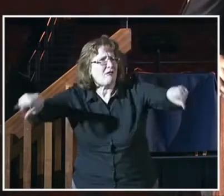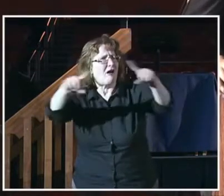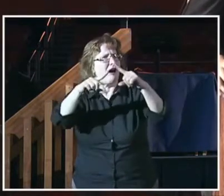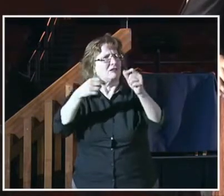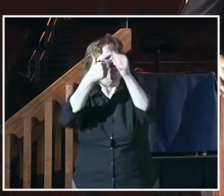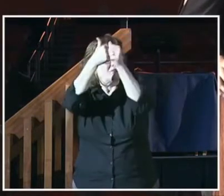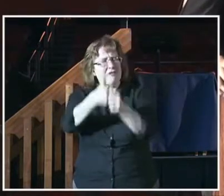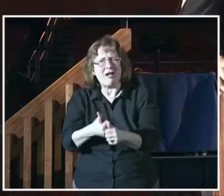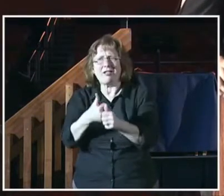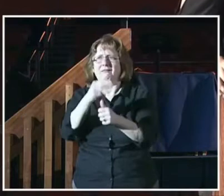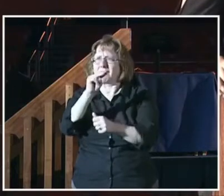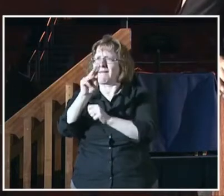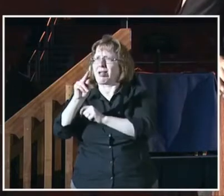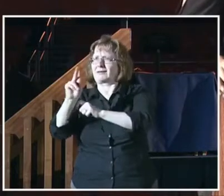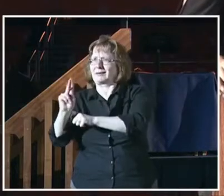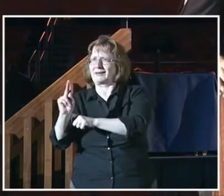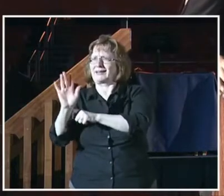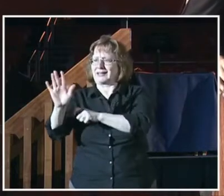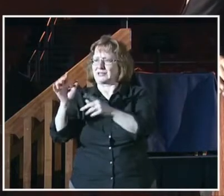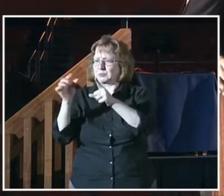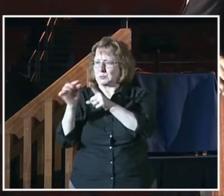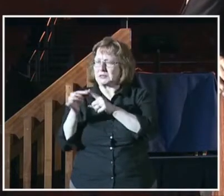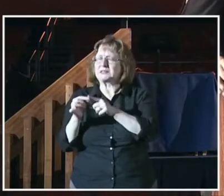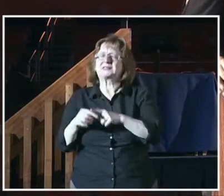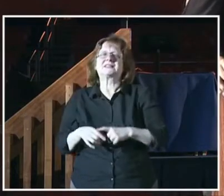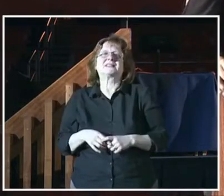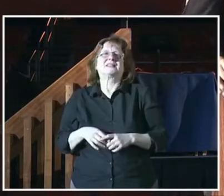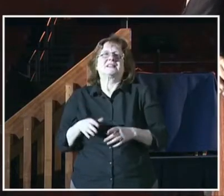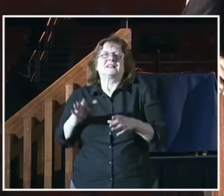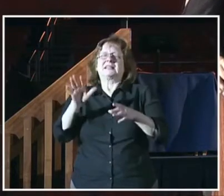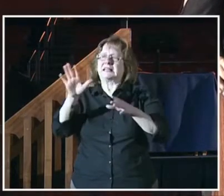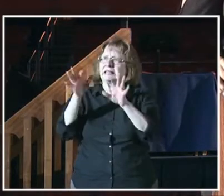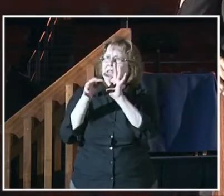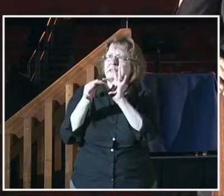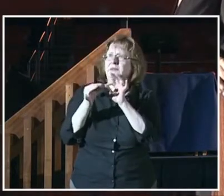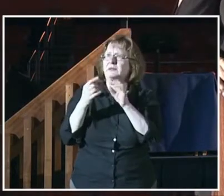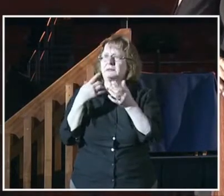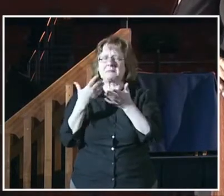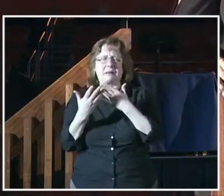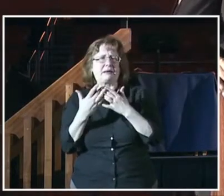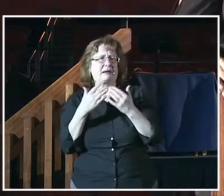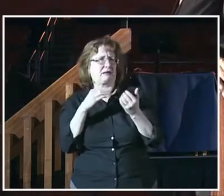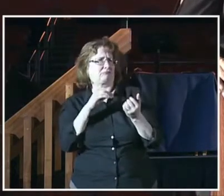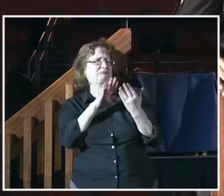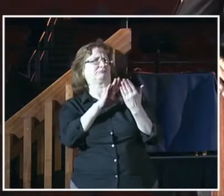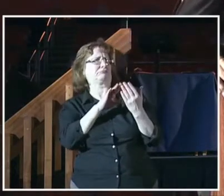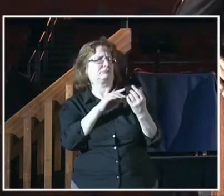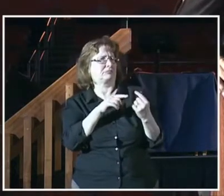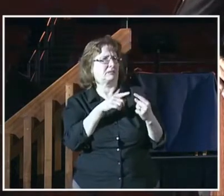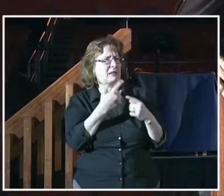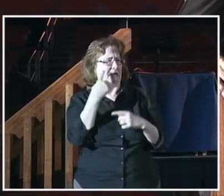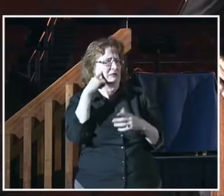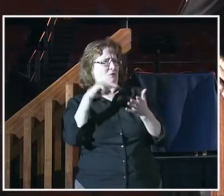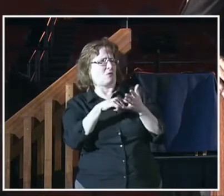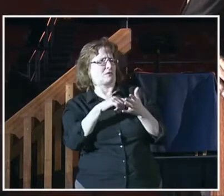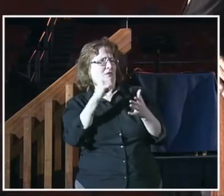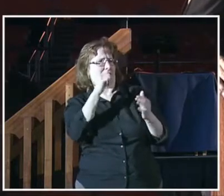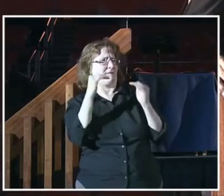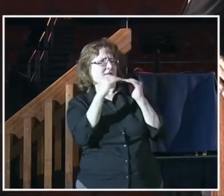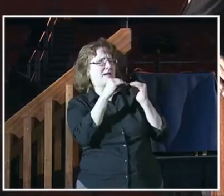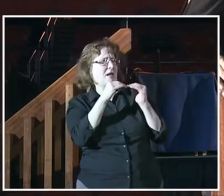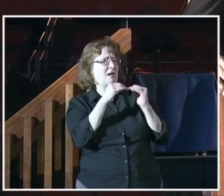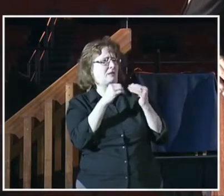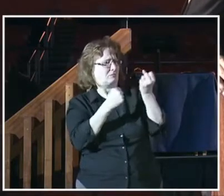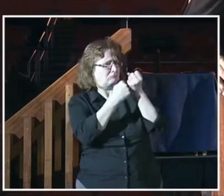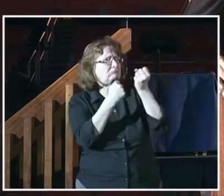day, whether it's demanding criminal justice reform or openly questioning what we choose to stand for. Rye has an unwavering commitment